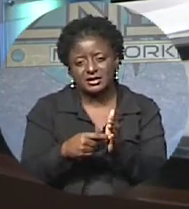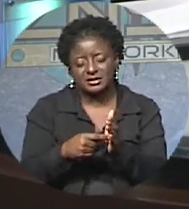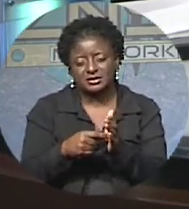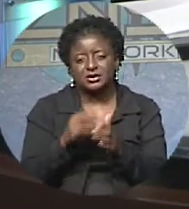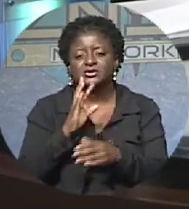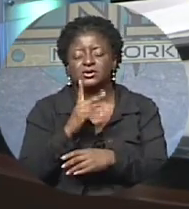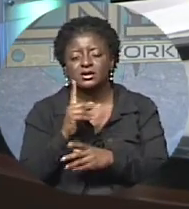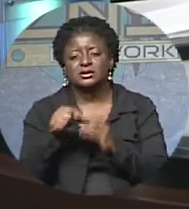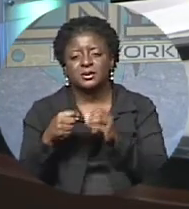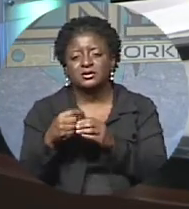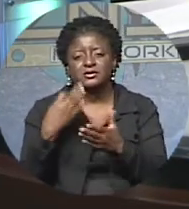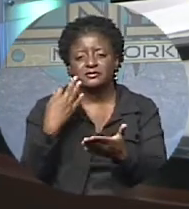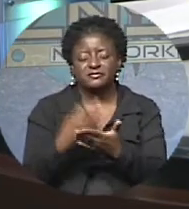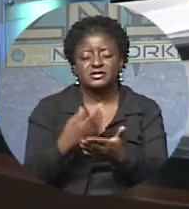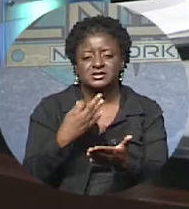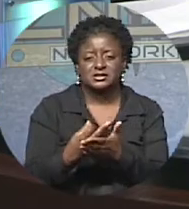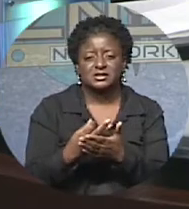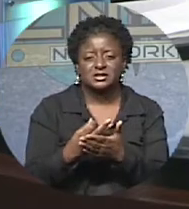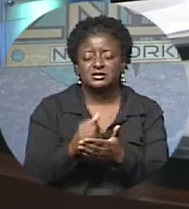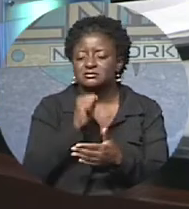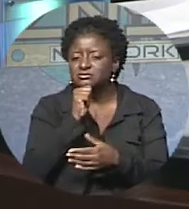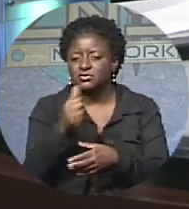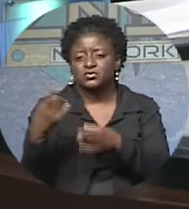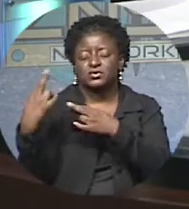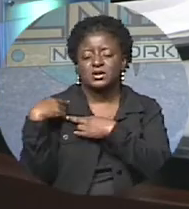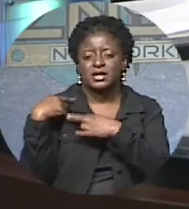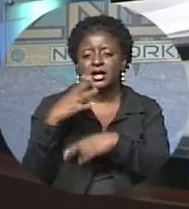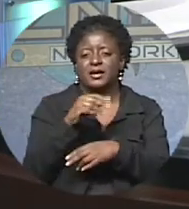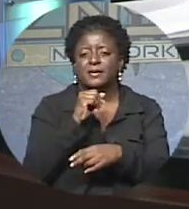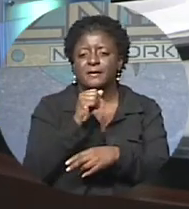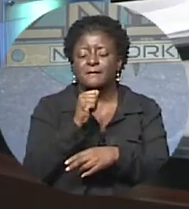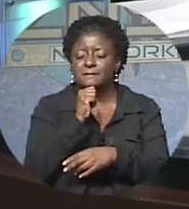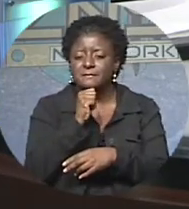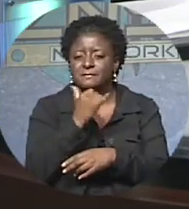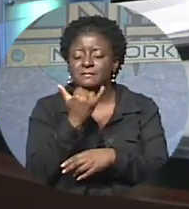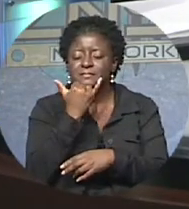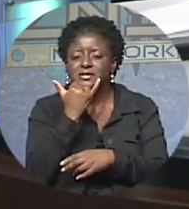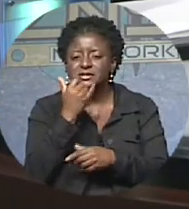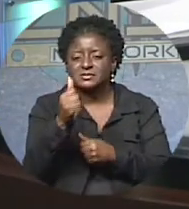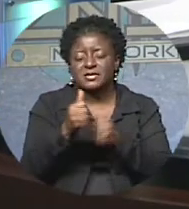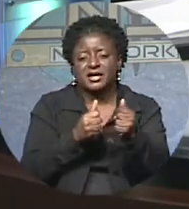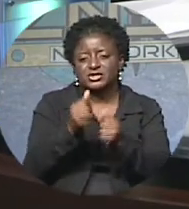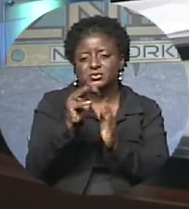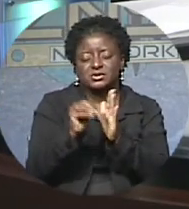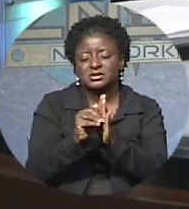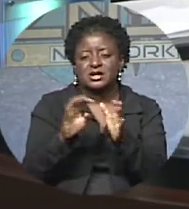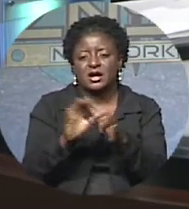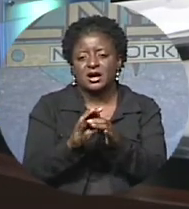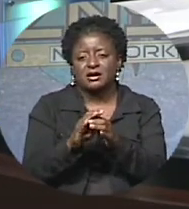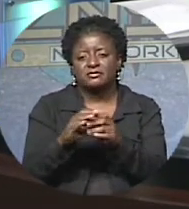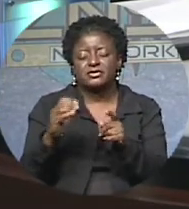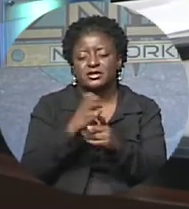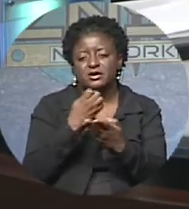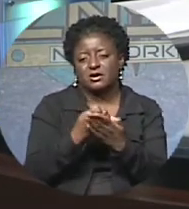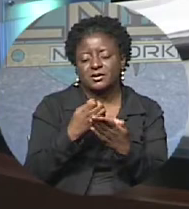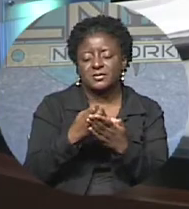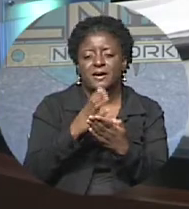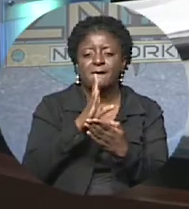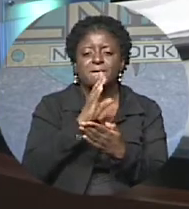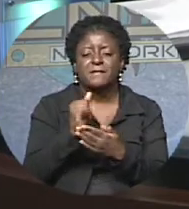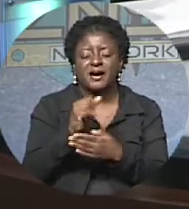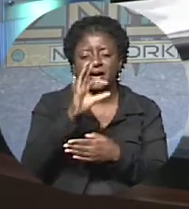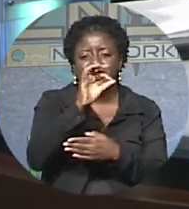fiscal irresponsibility and mismanagement of the Bahamian economy by the previous FNM administration. Now, Prime Minister Christie said that